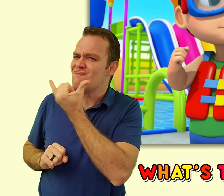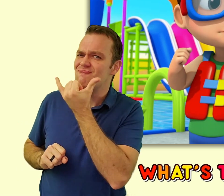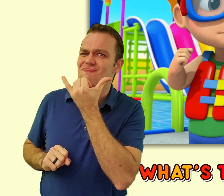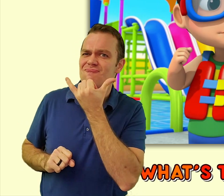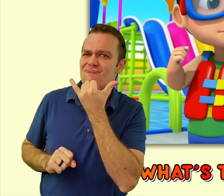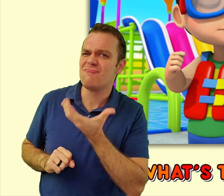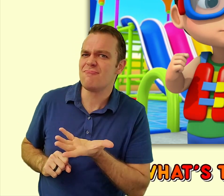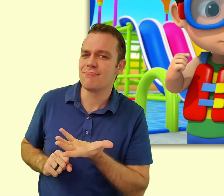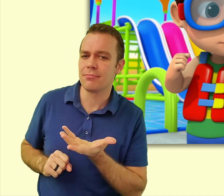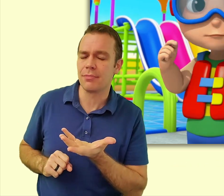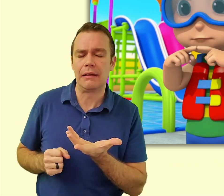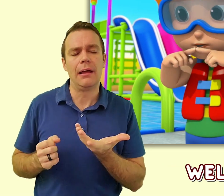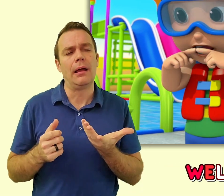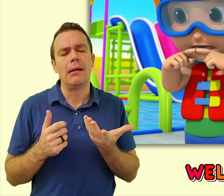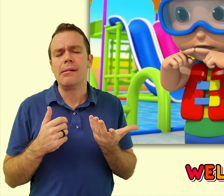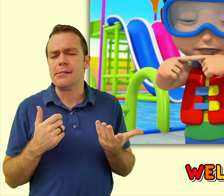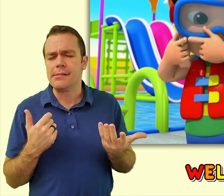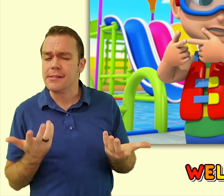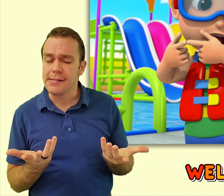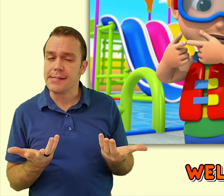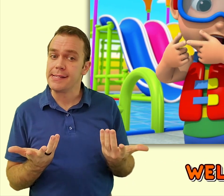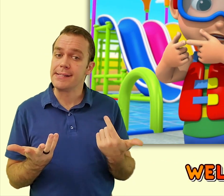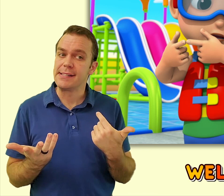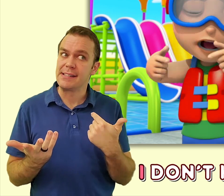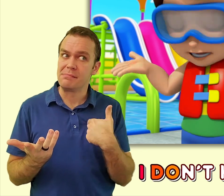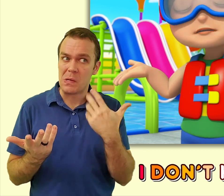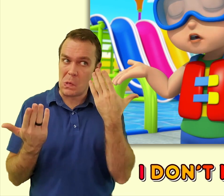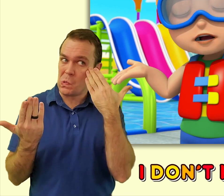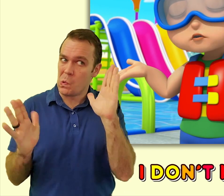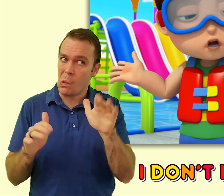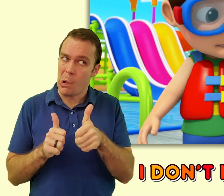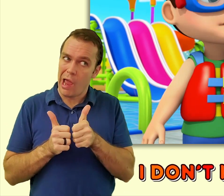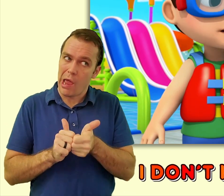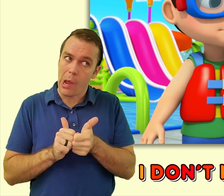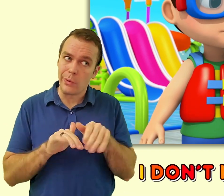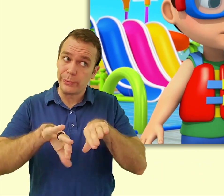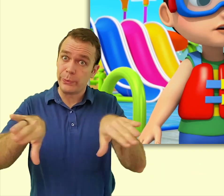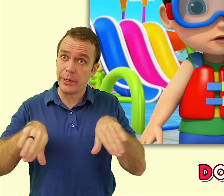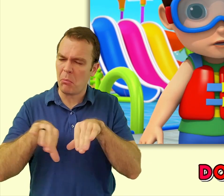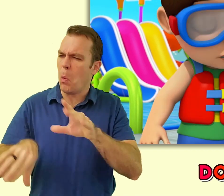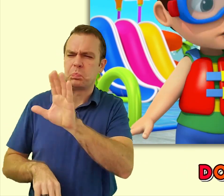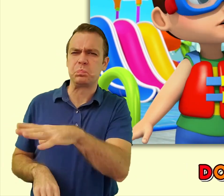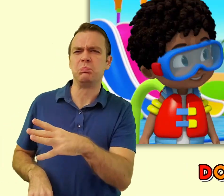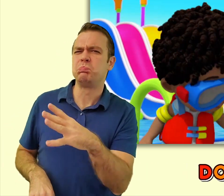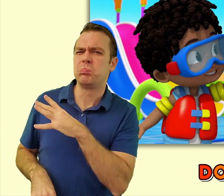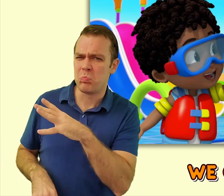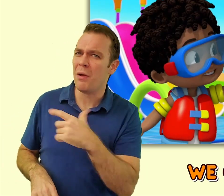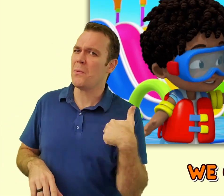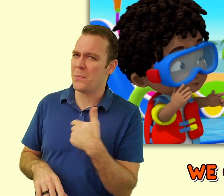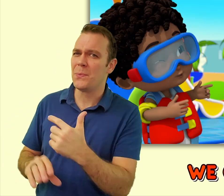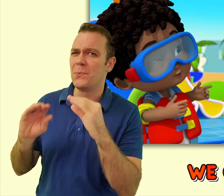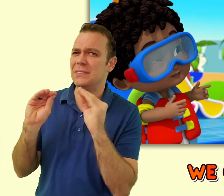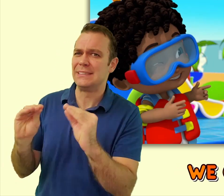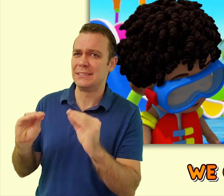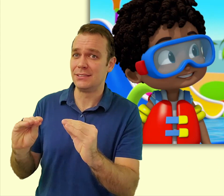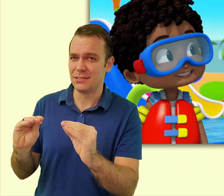What's the matter, Nathan? Well, it's just that I don't know how to swim. Don't worry, we could